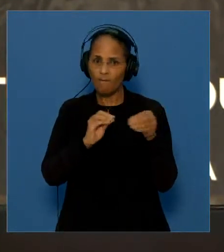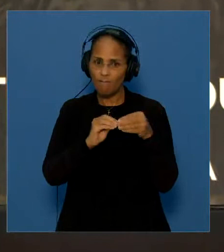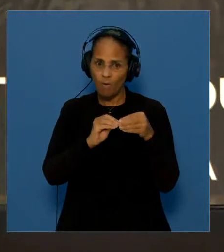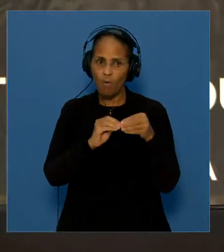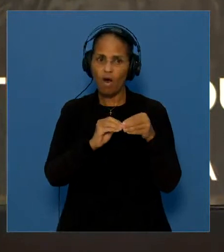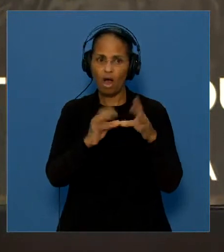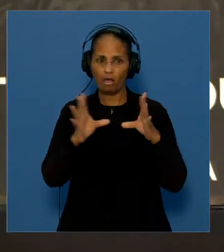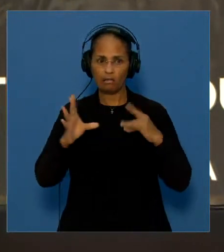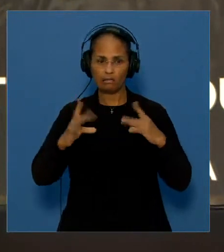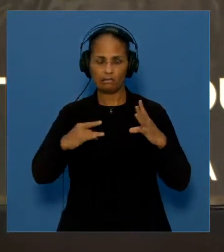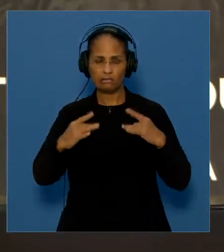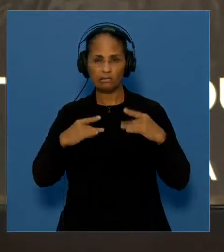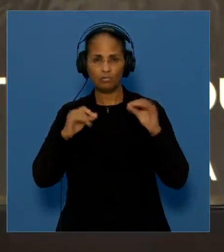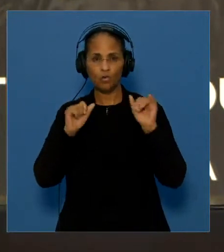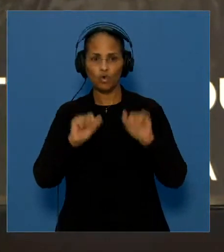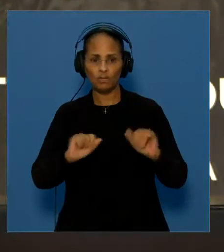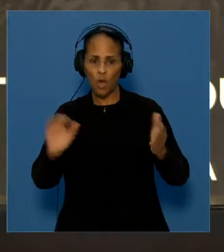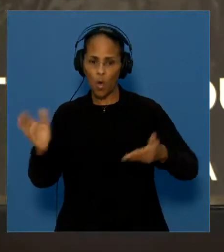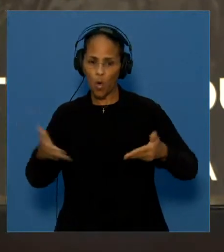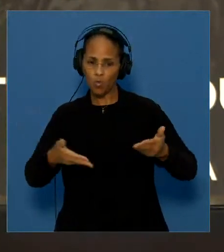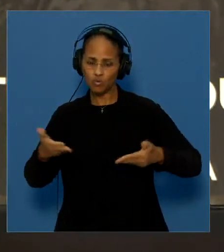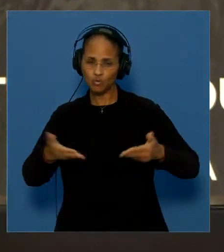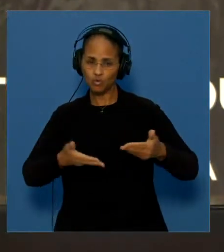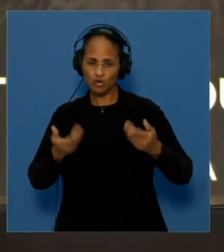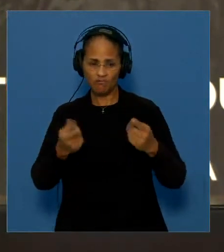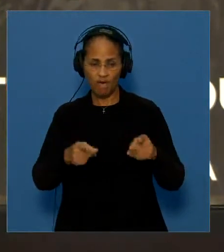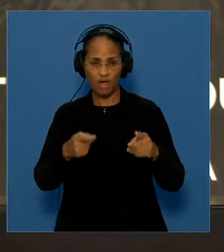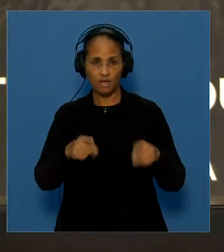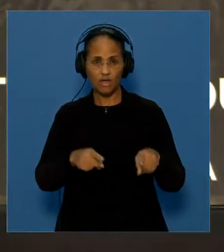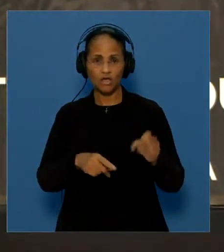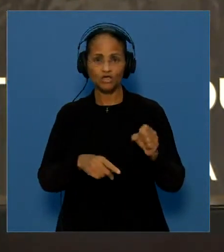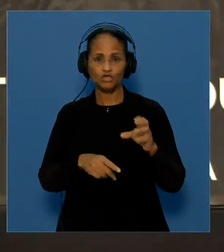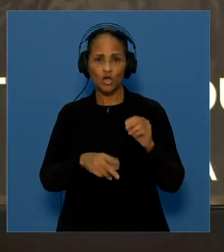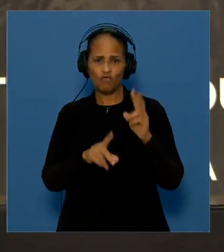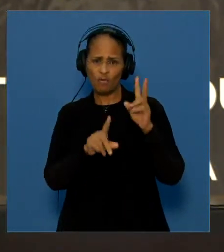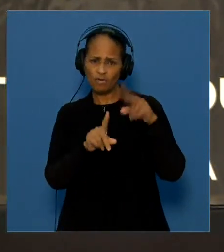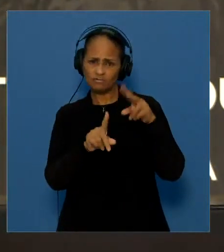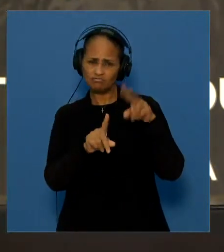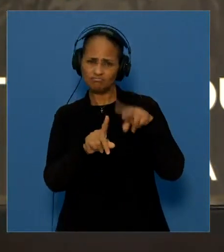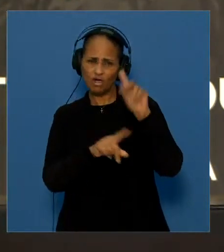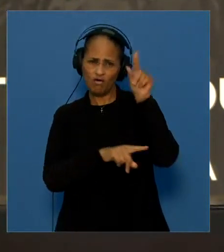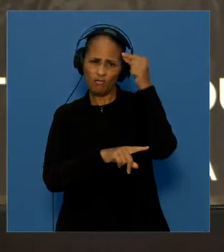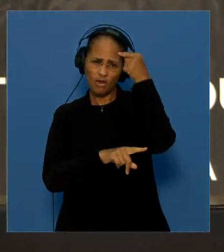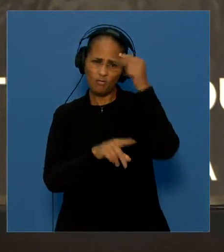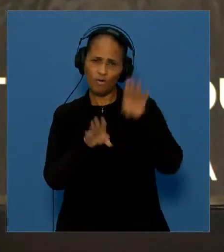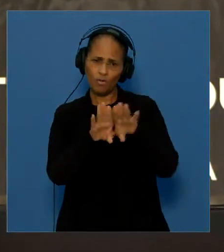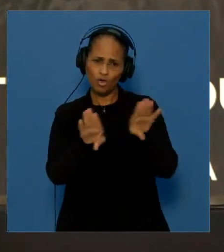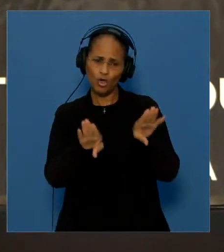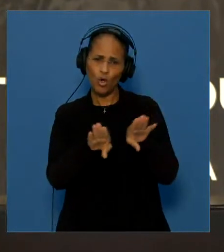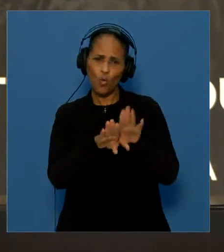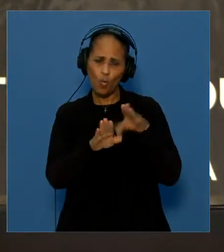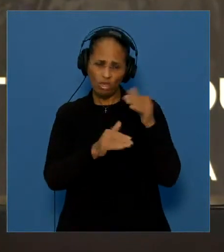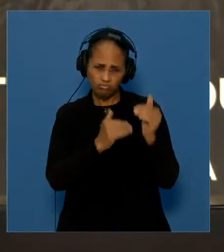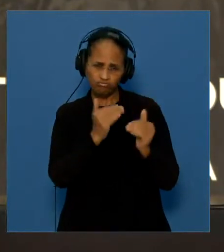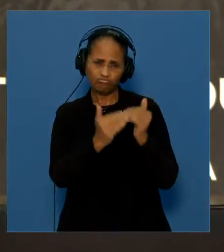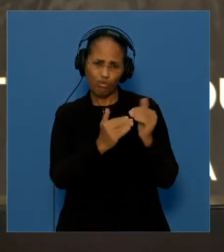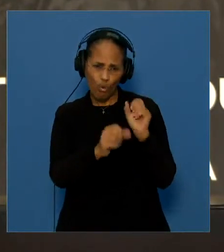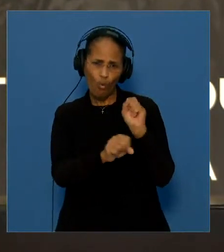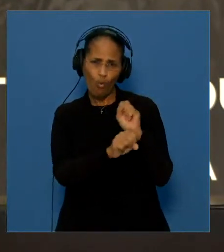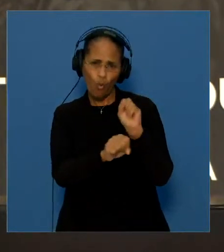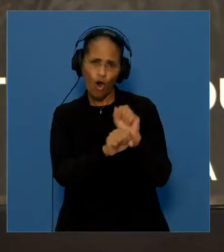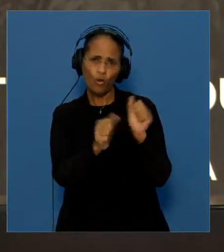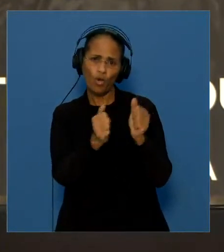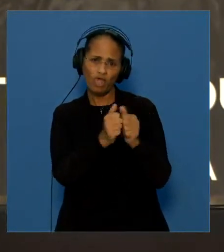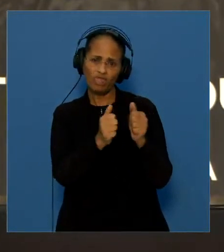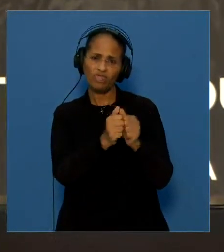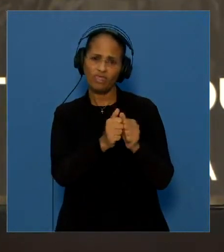virus, that we'll be able to host such events. And so from the perspective of the government of Bermuda, we will continue to work and liaise with our partners.